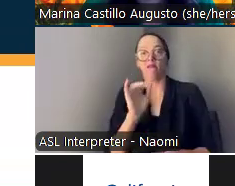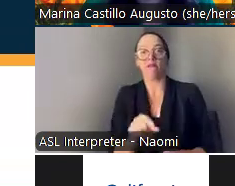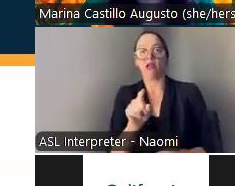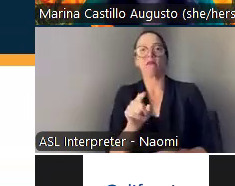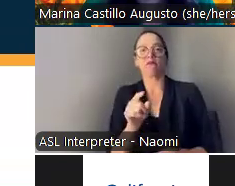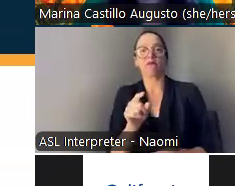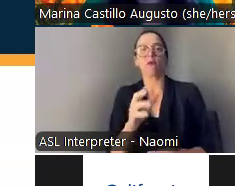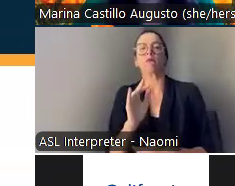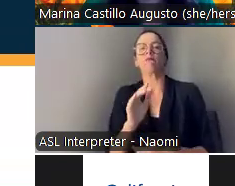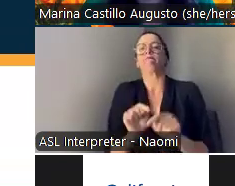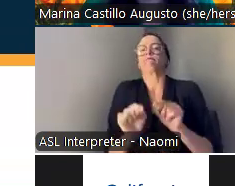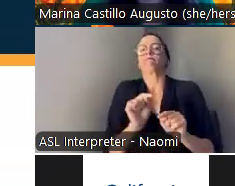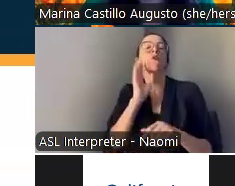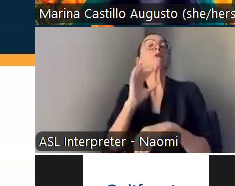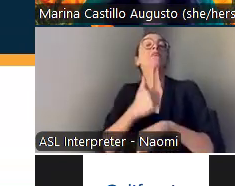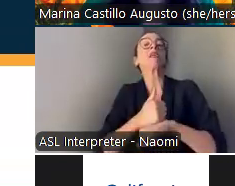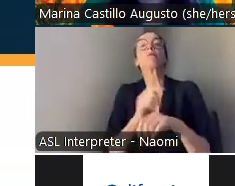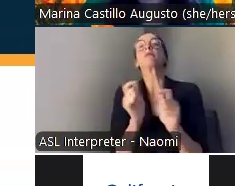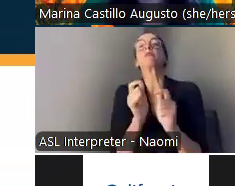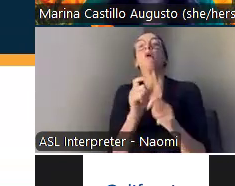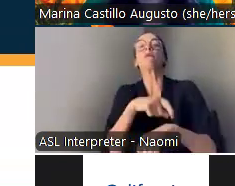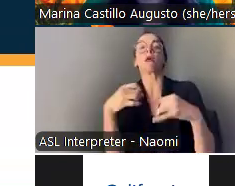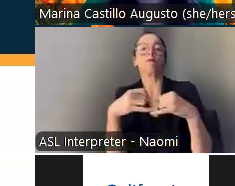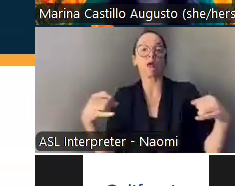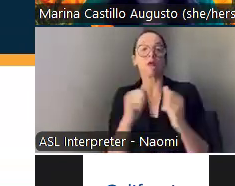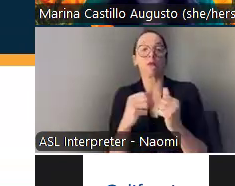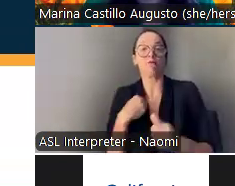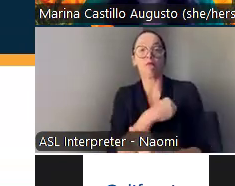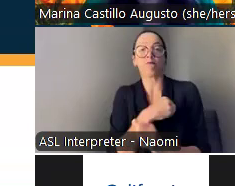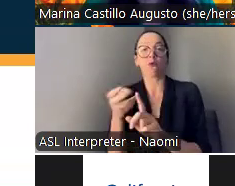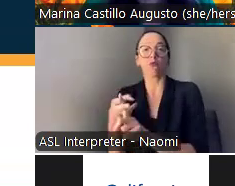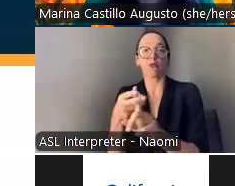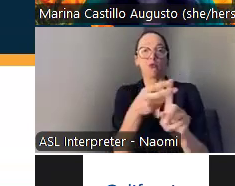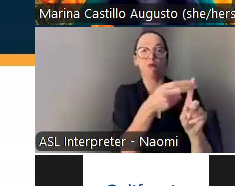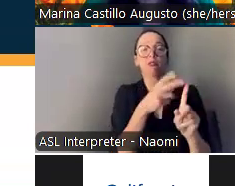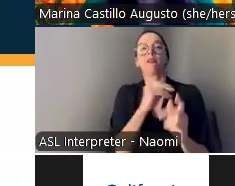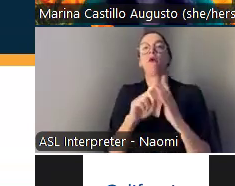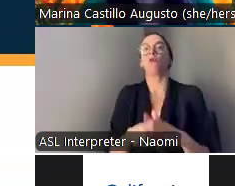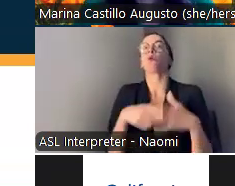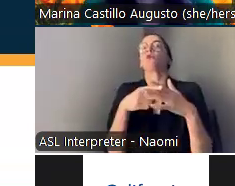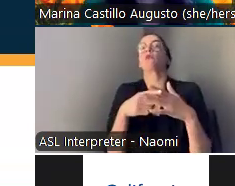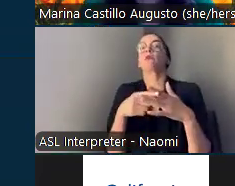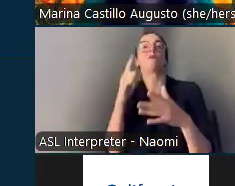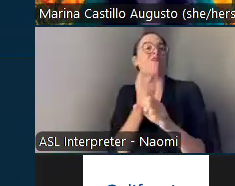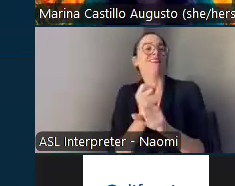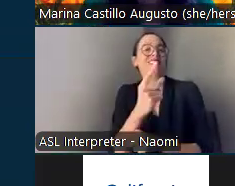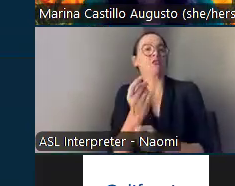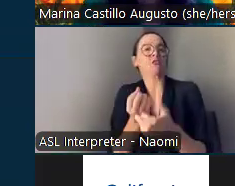recruitment and the launching being in spring of 2025. Next slide,